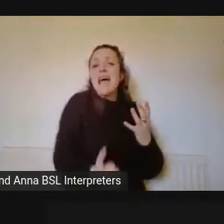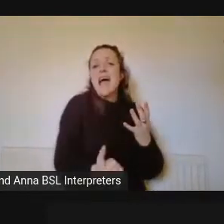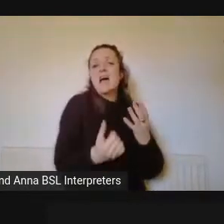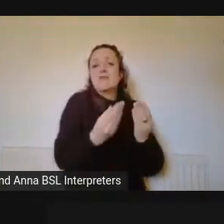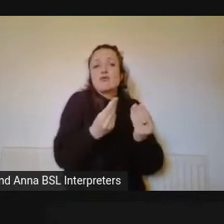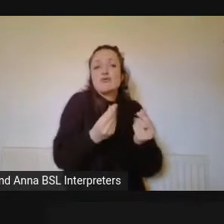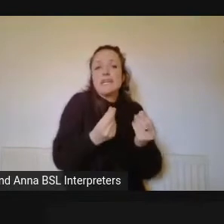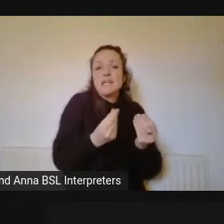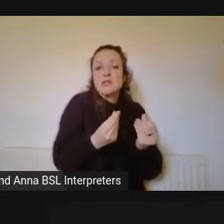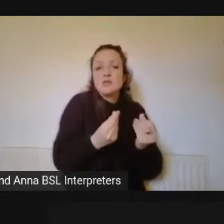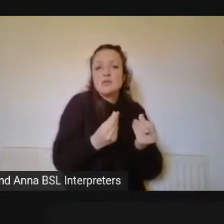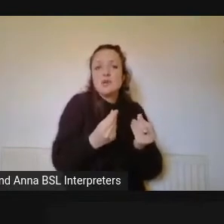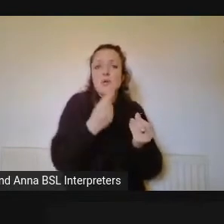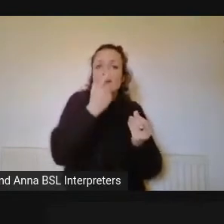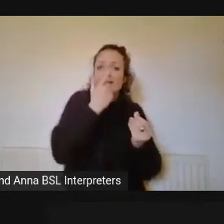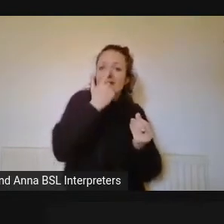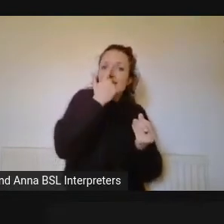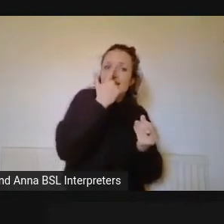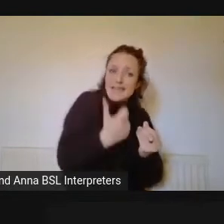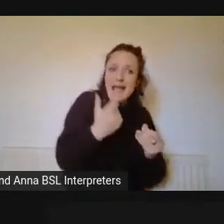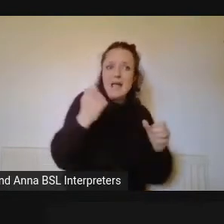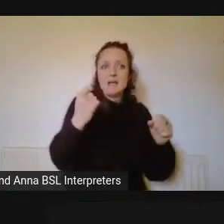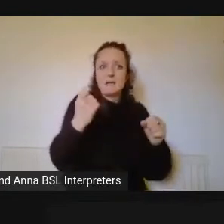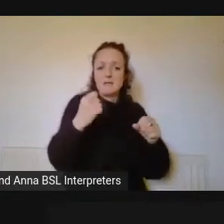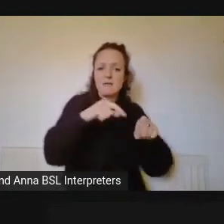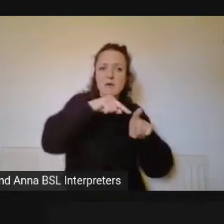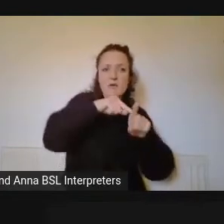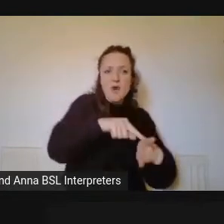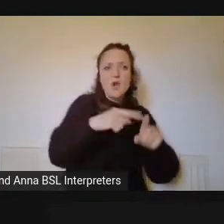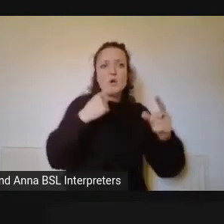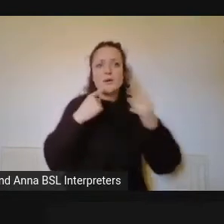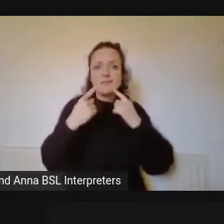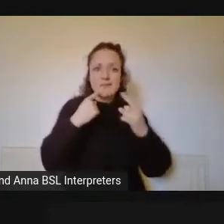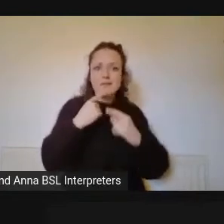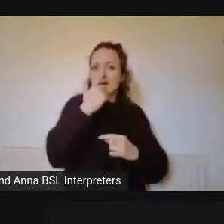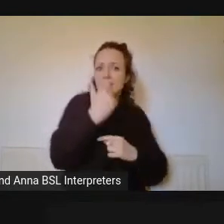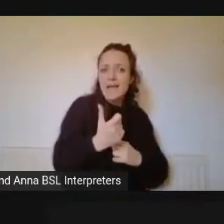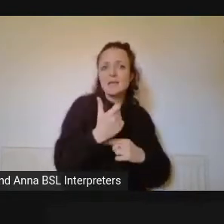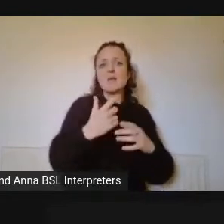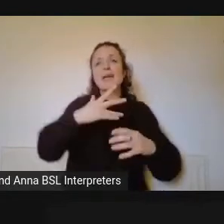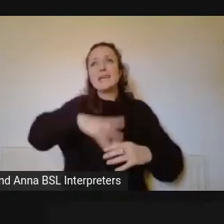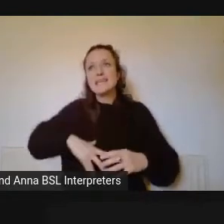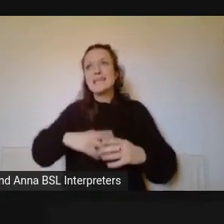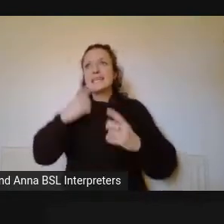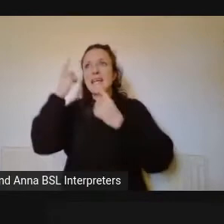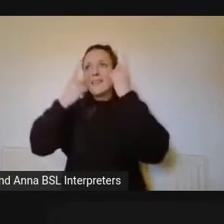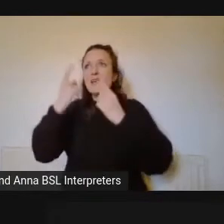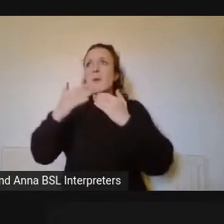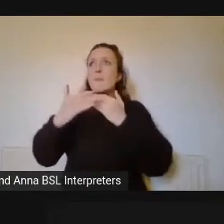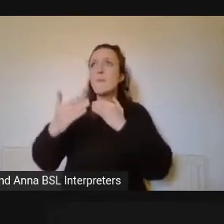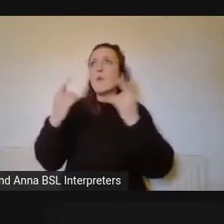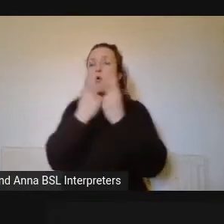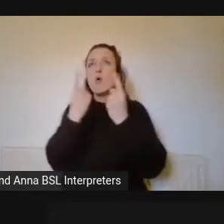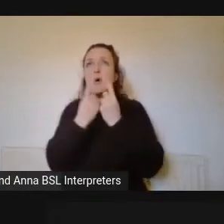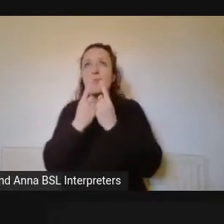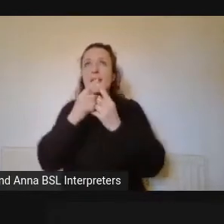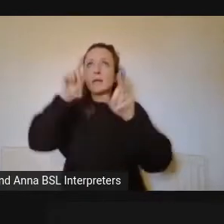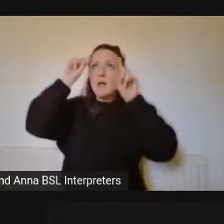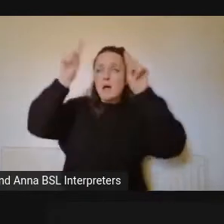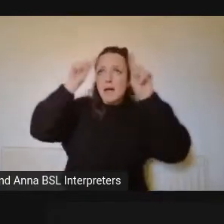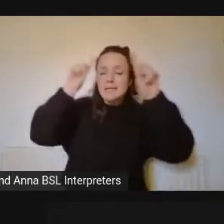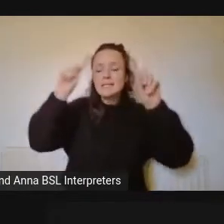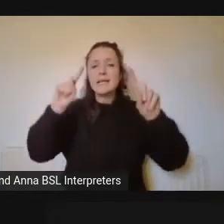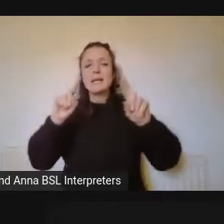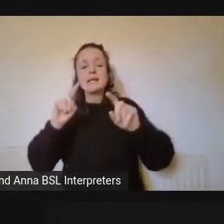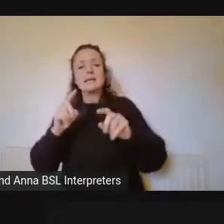also brings it back to climate justice, right? Like, if we're actually talking about climate justice, we need to really assess what are the needs and what's